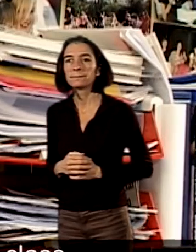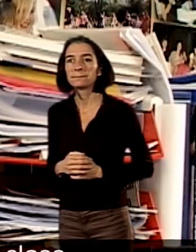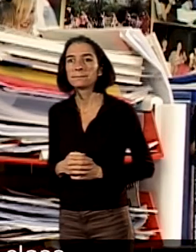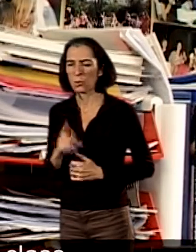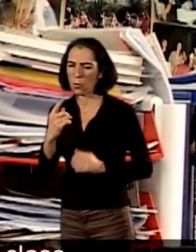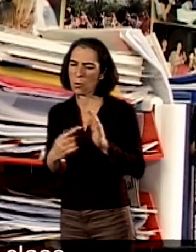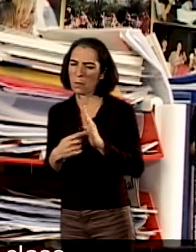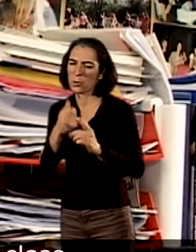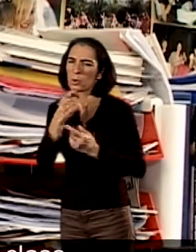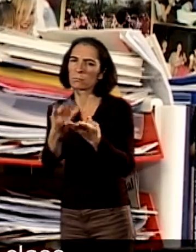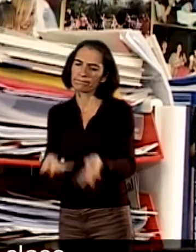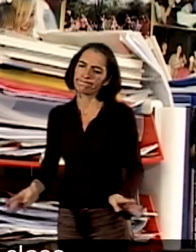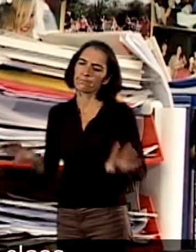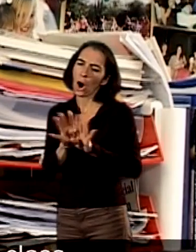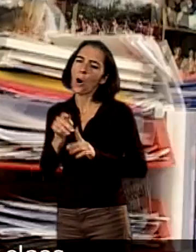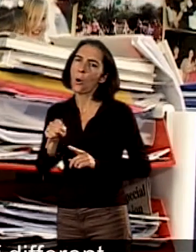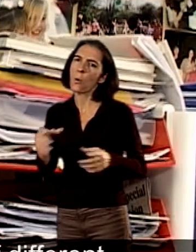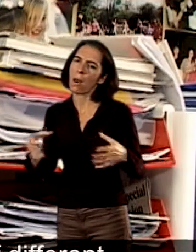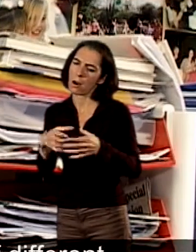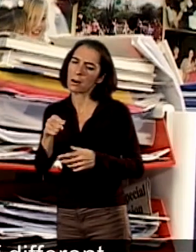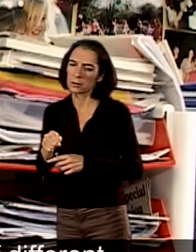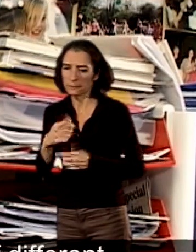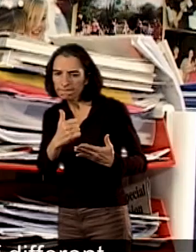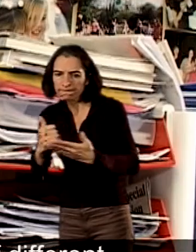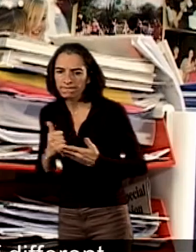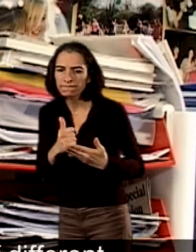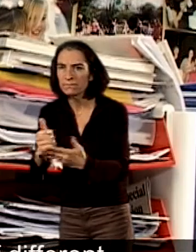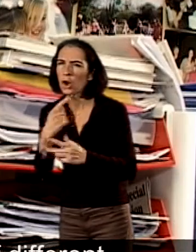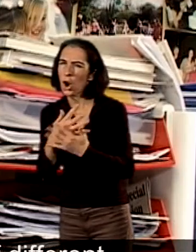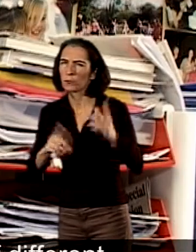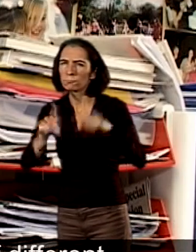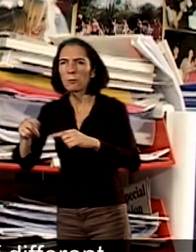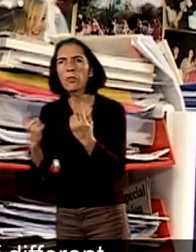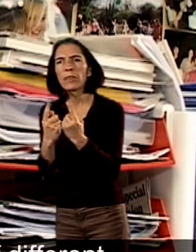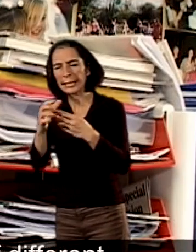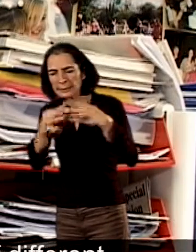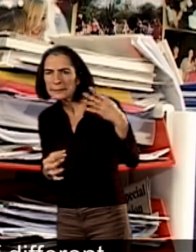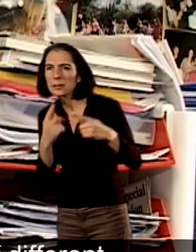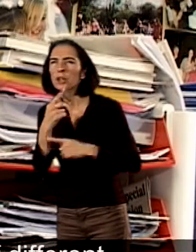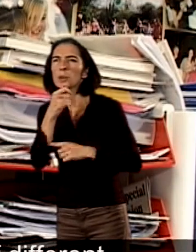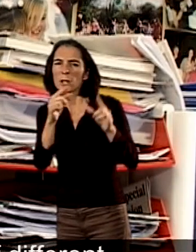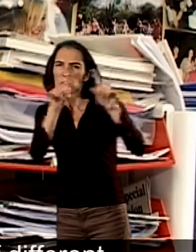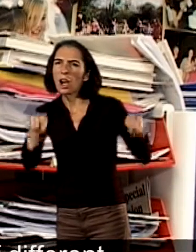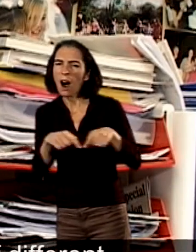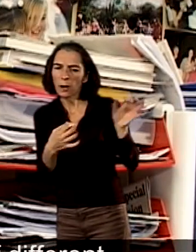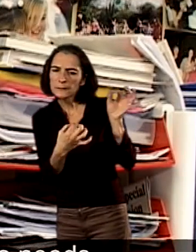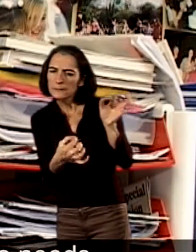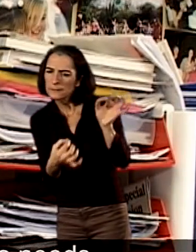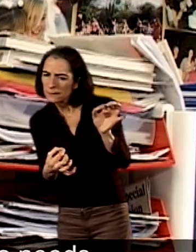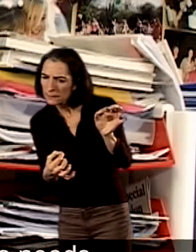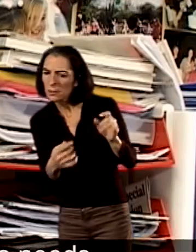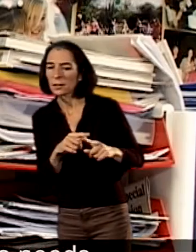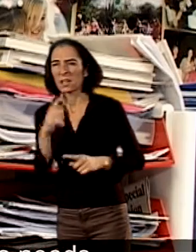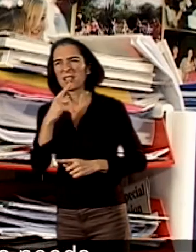whole class in terms of supporting Jack. Lots of things we did. We had lots of different charts, but they needed to be changed on a